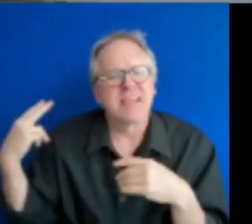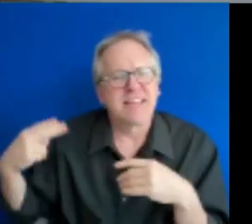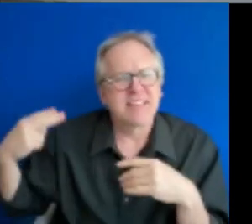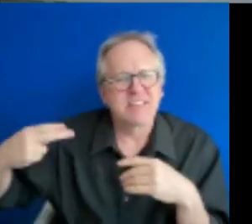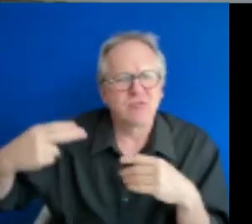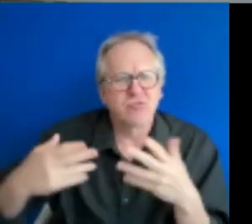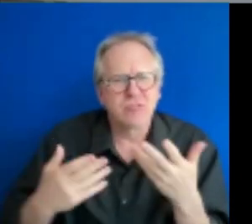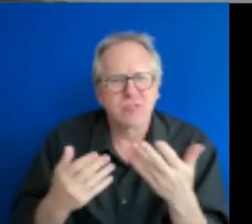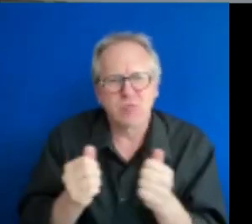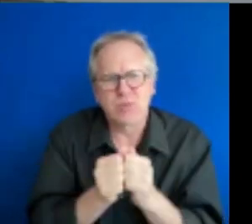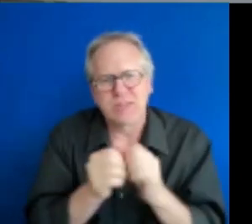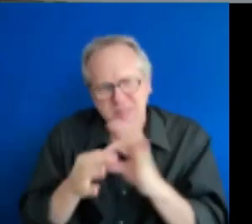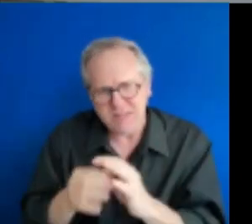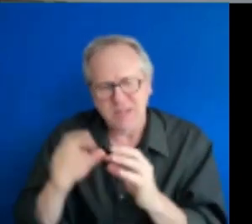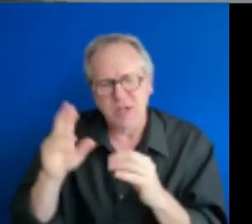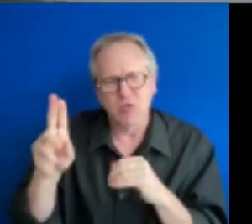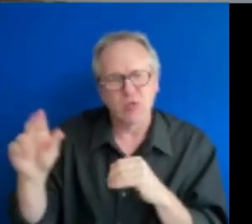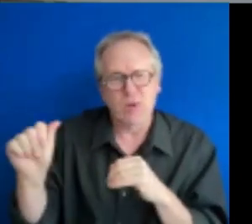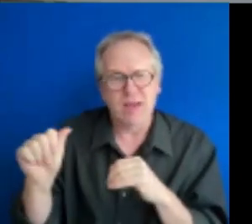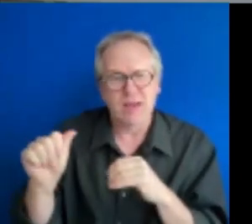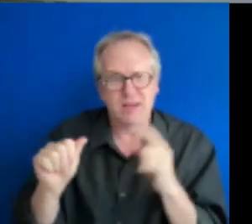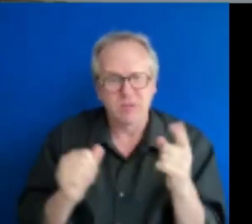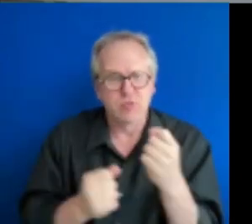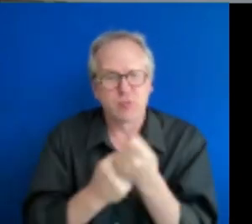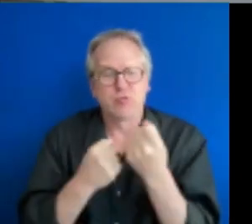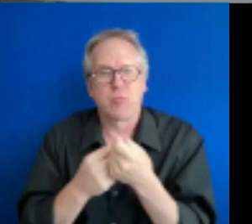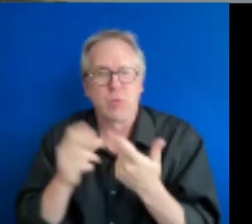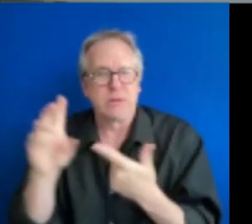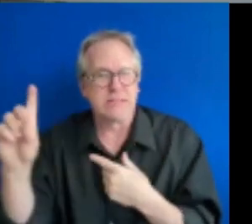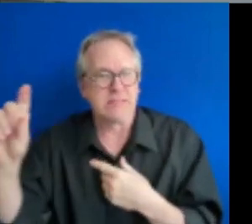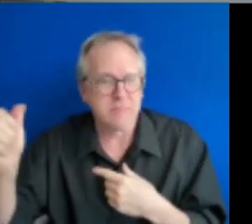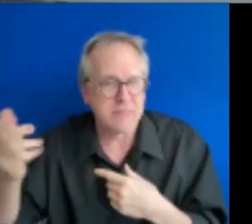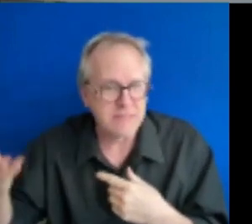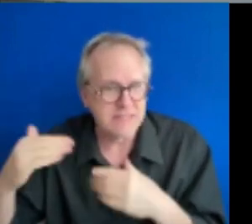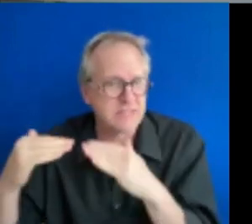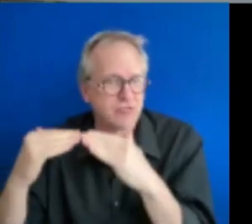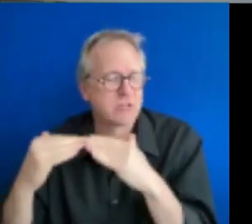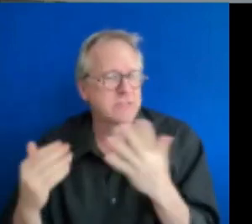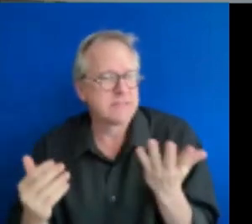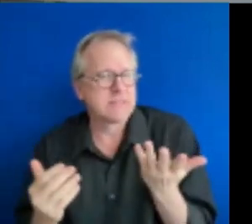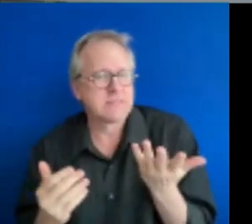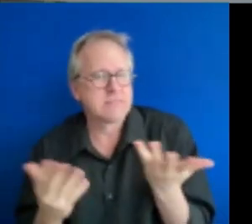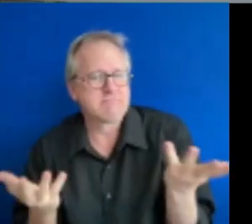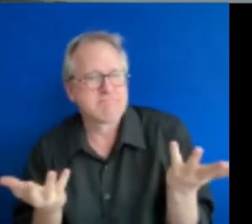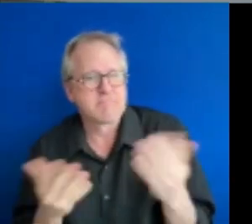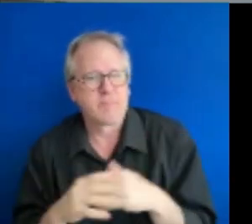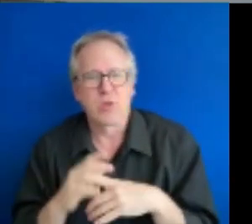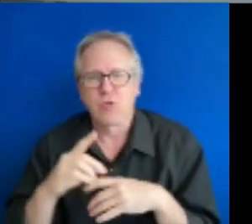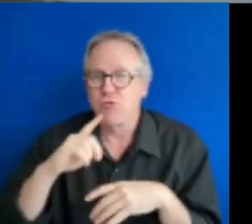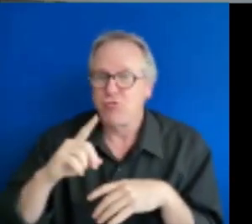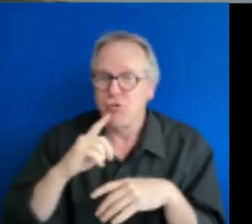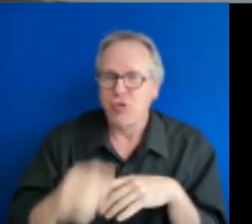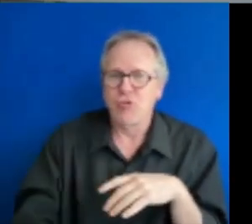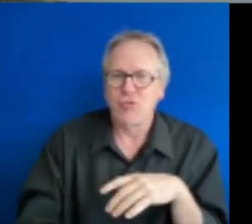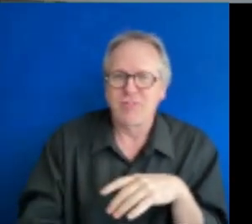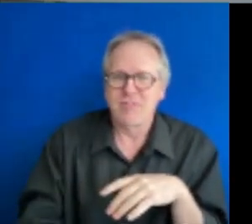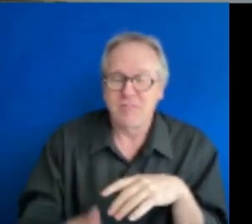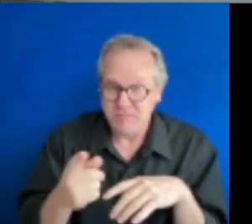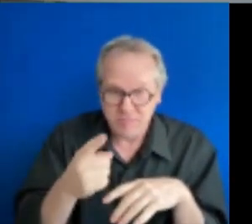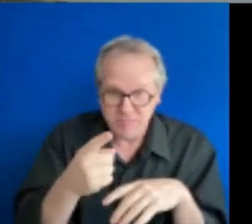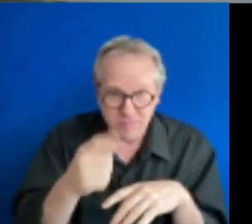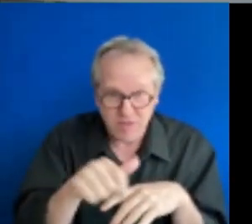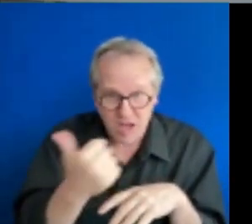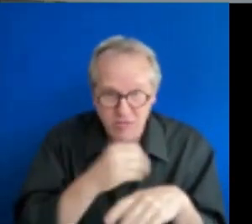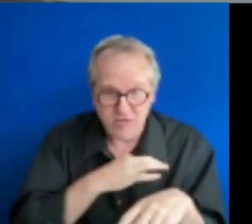within the UUA of supporting disability justice? Sure. Have there been other